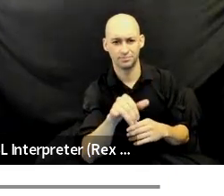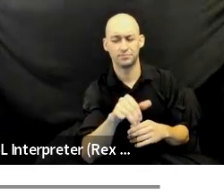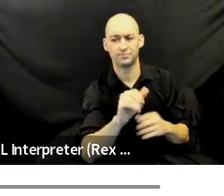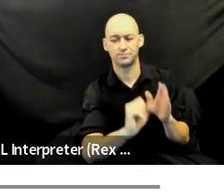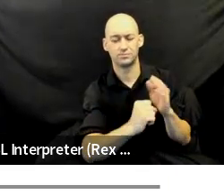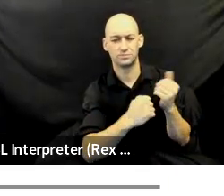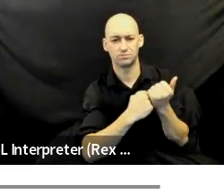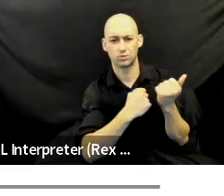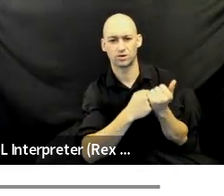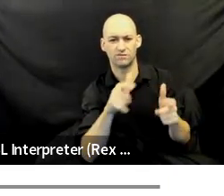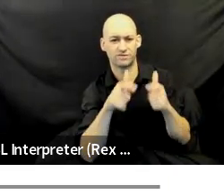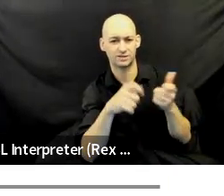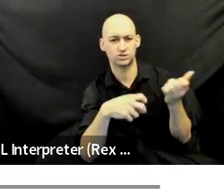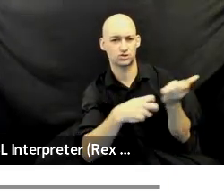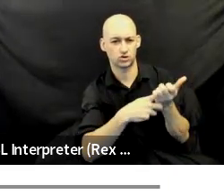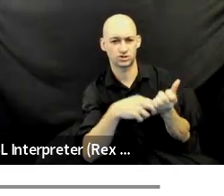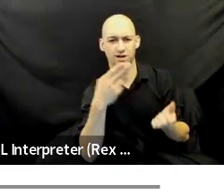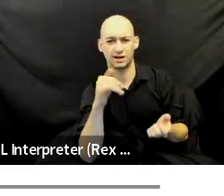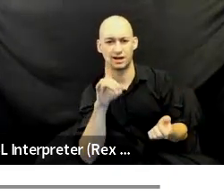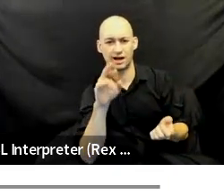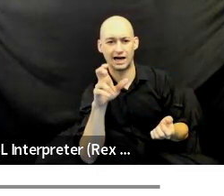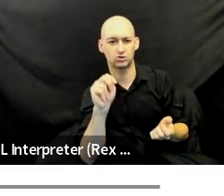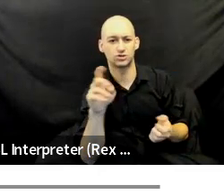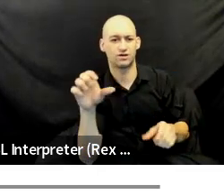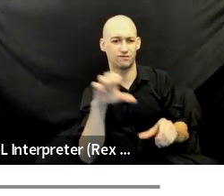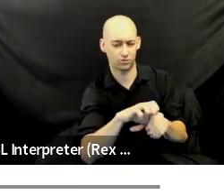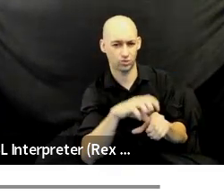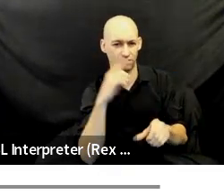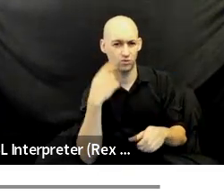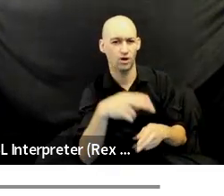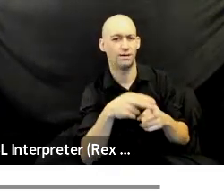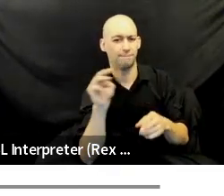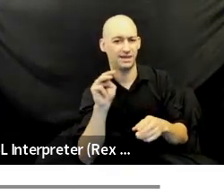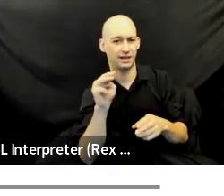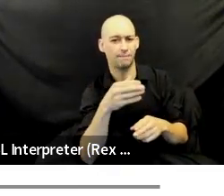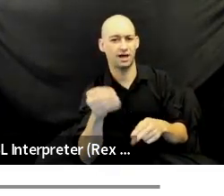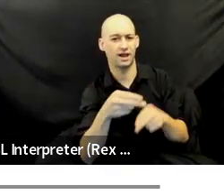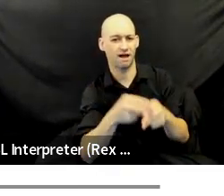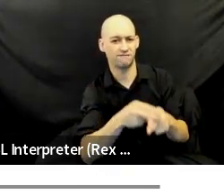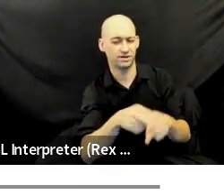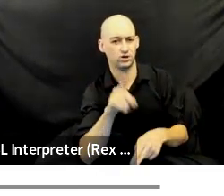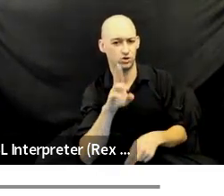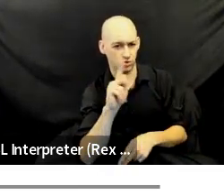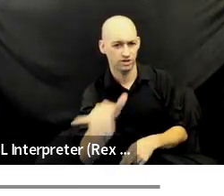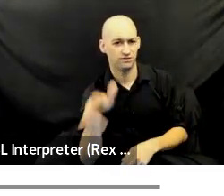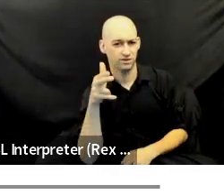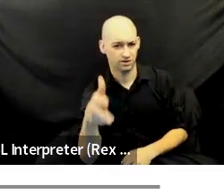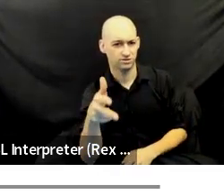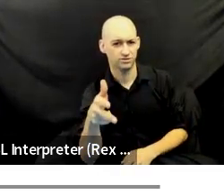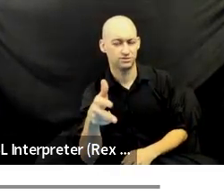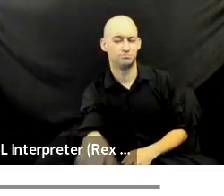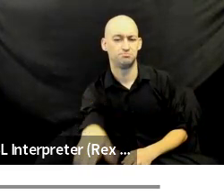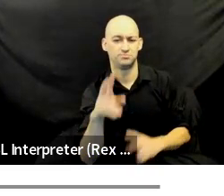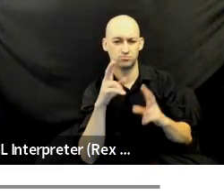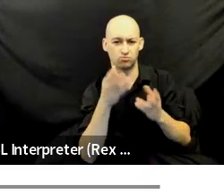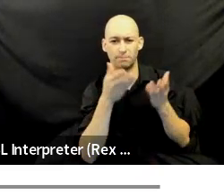of fast charging and hydrogen fueling infrastructure for medium-duty and heavy-duty vehicles. The recommendations listed in the final